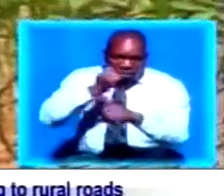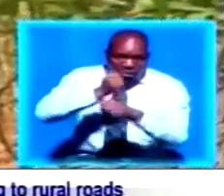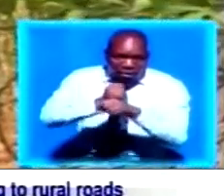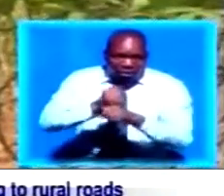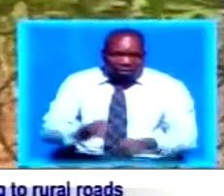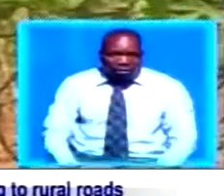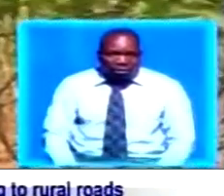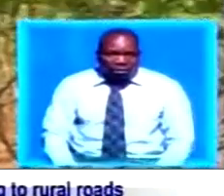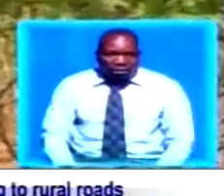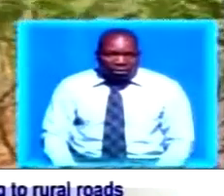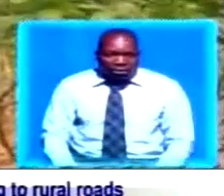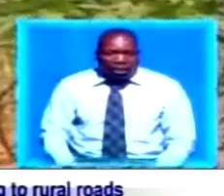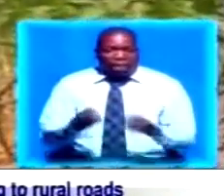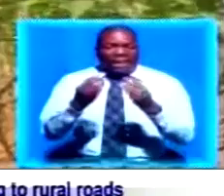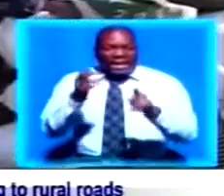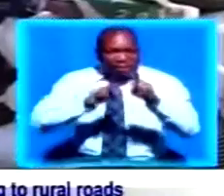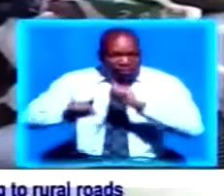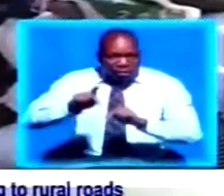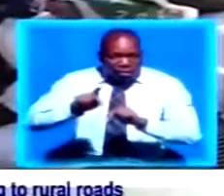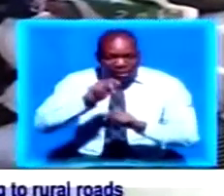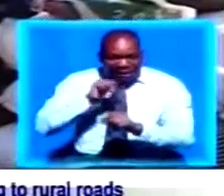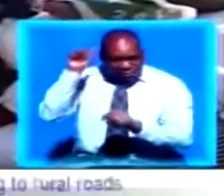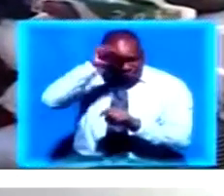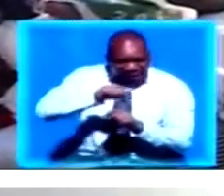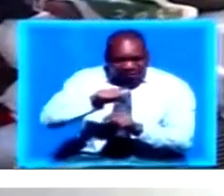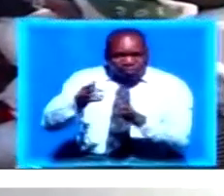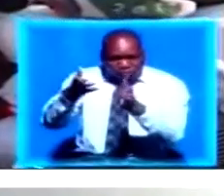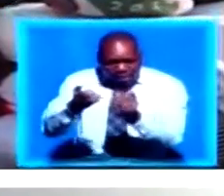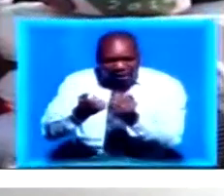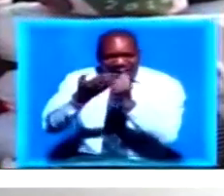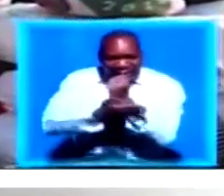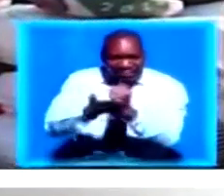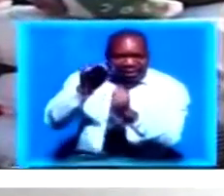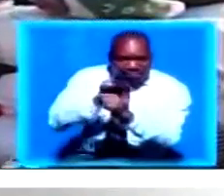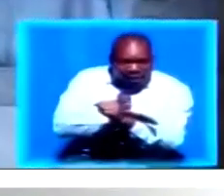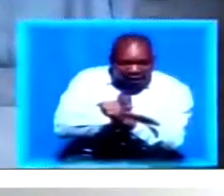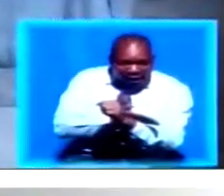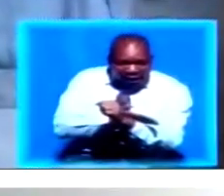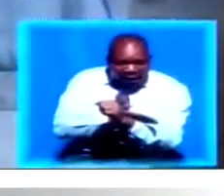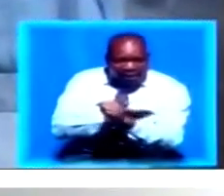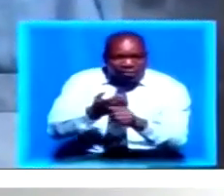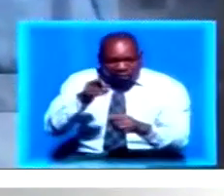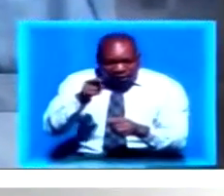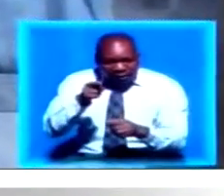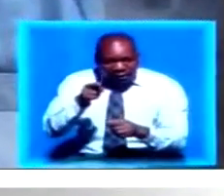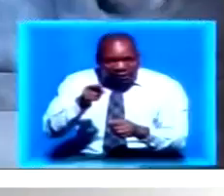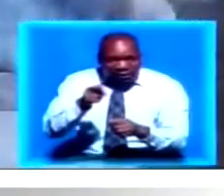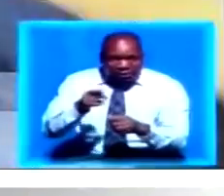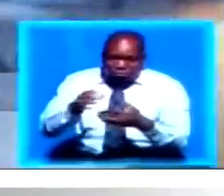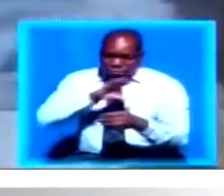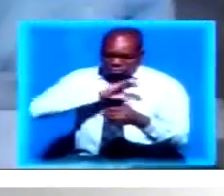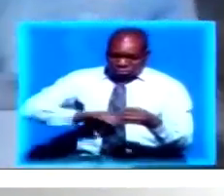strategic crop for millions of people in Africa. The demand for cassava products as critical raw material in industries